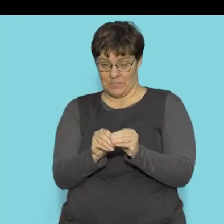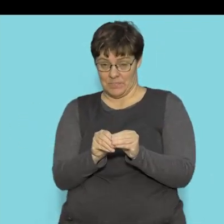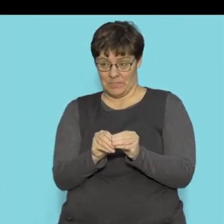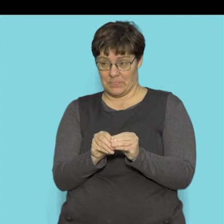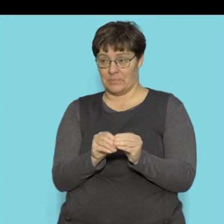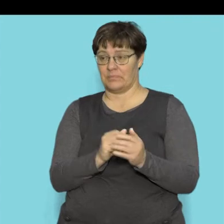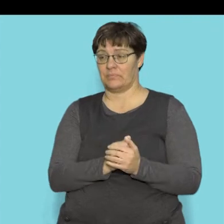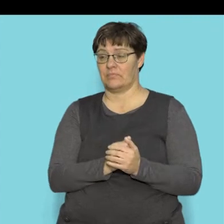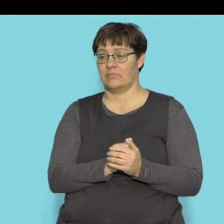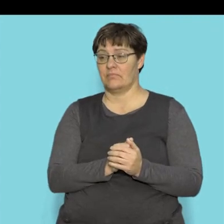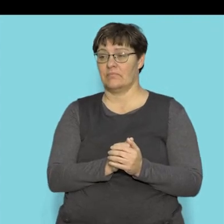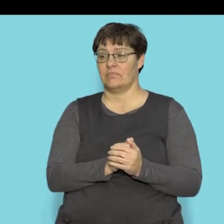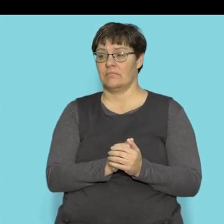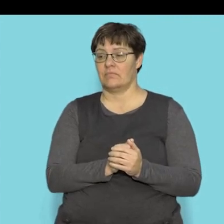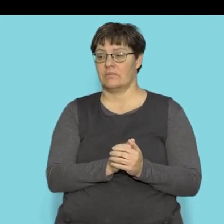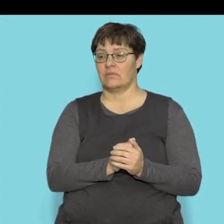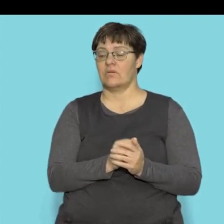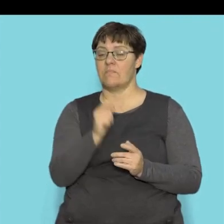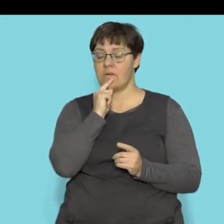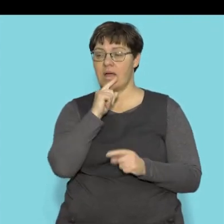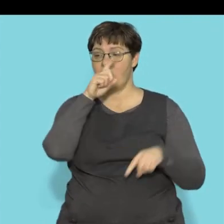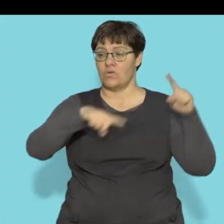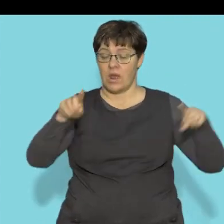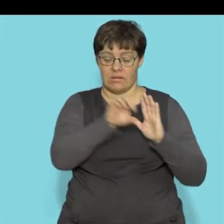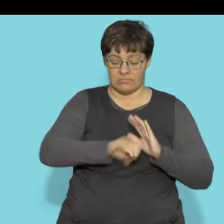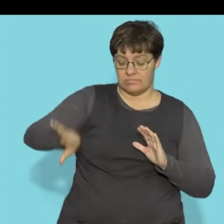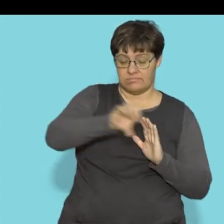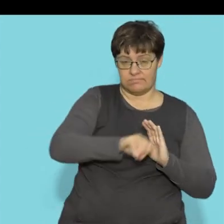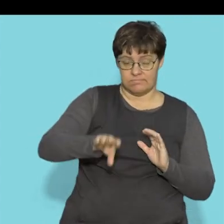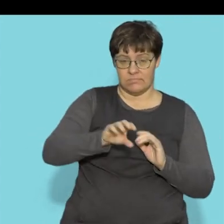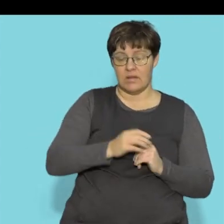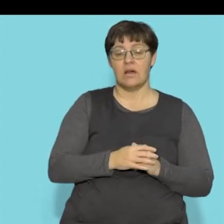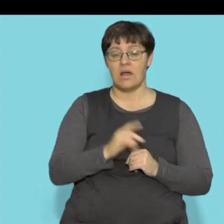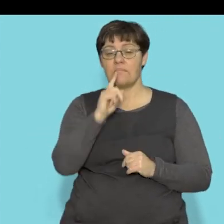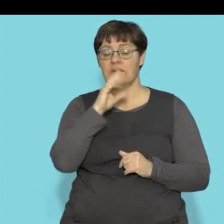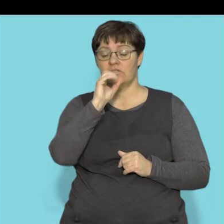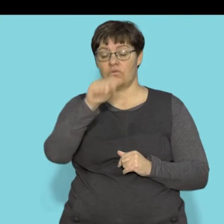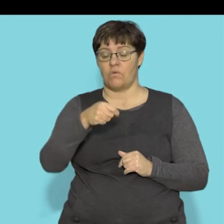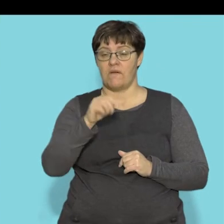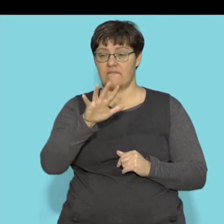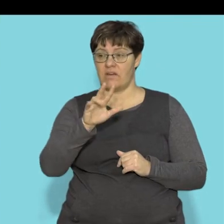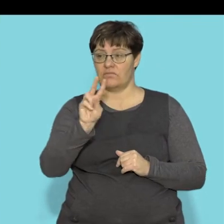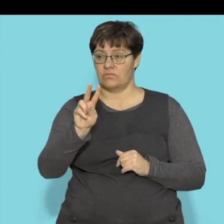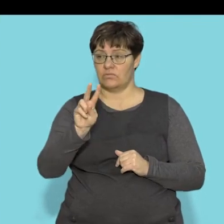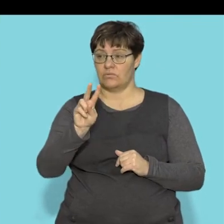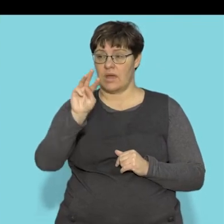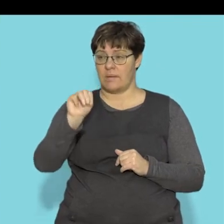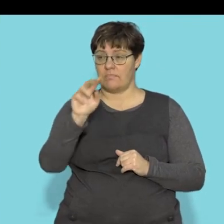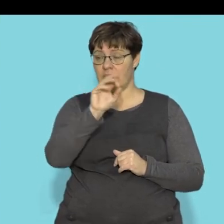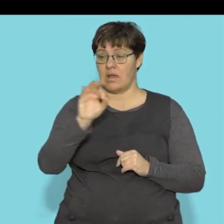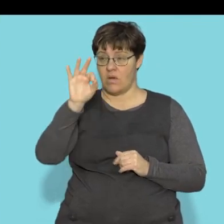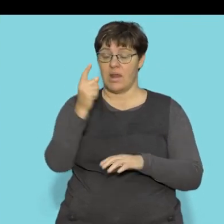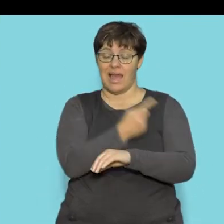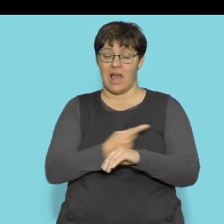my cylinder. So we know that the rate of my pumping is 0,52 meters cubed per